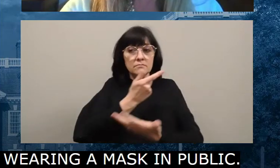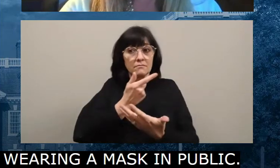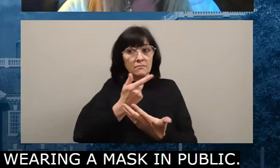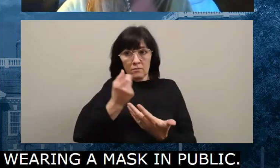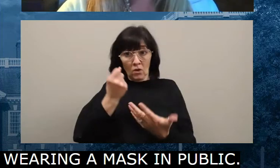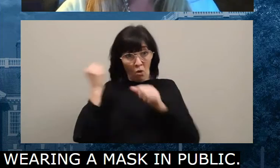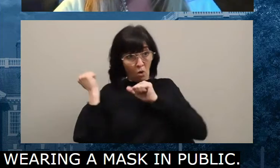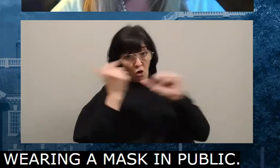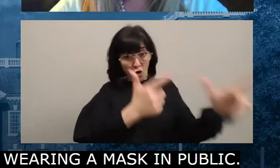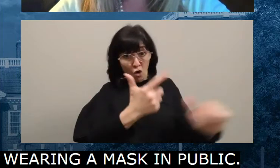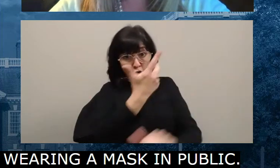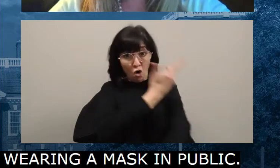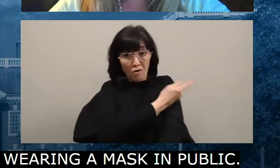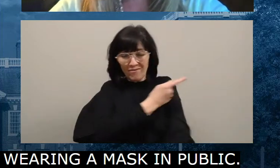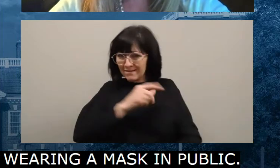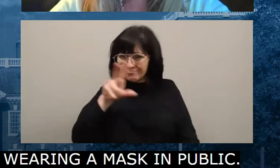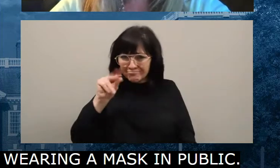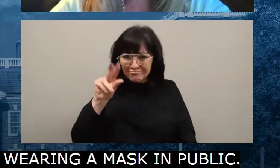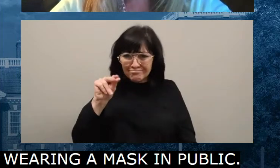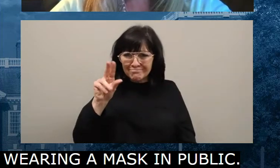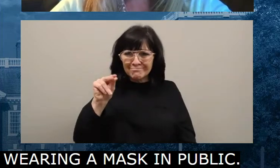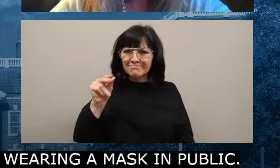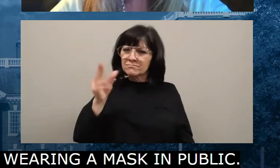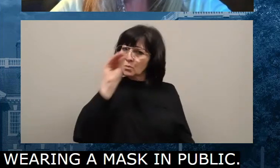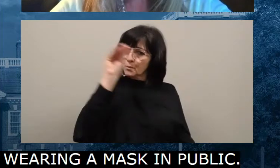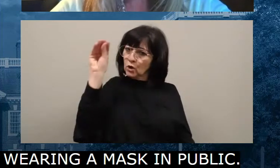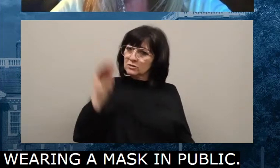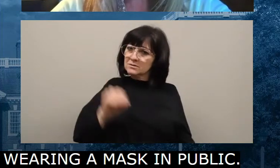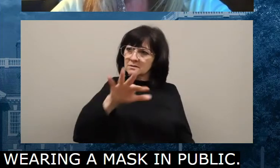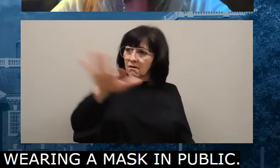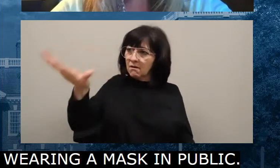and to decrease the number of cases more.